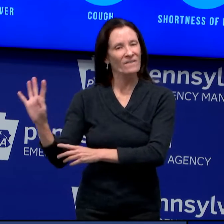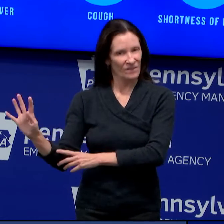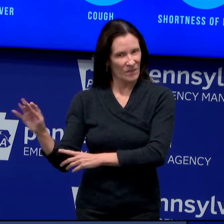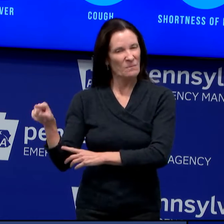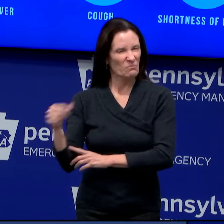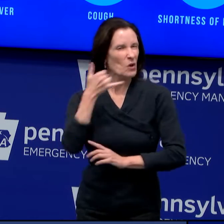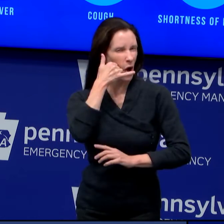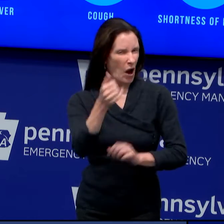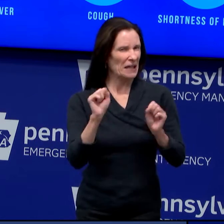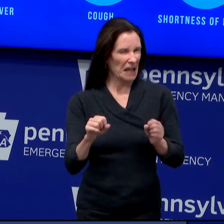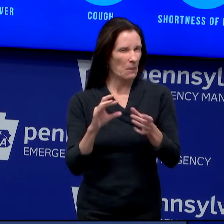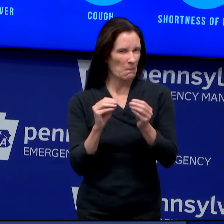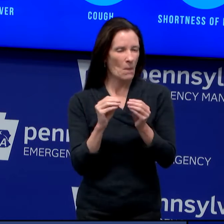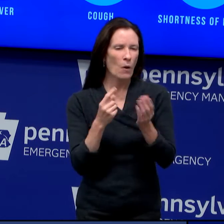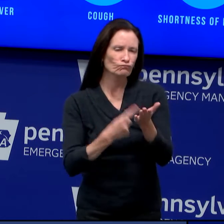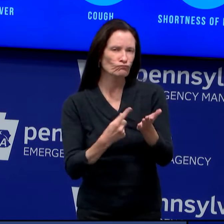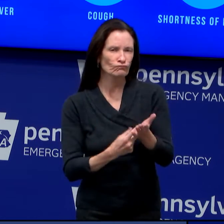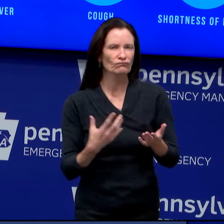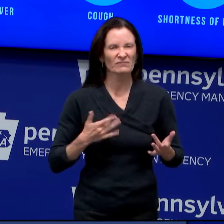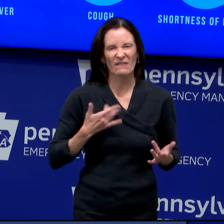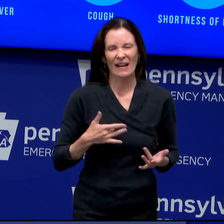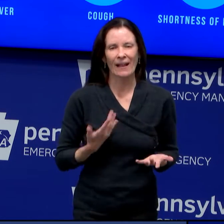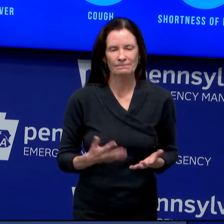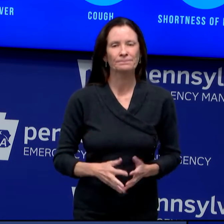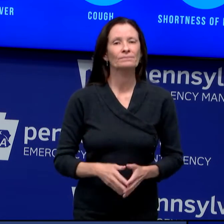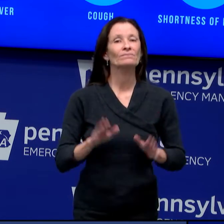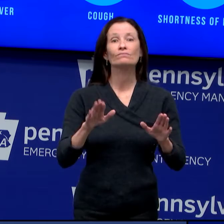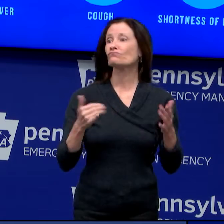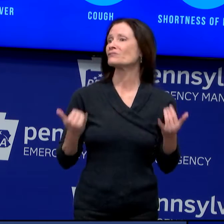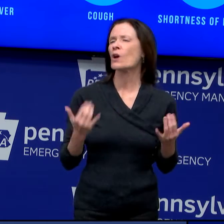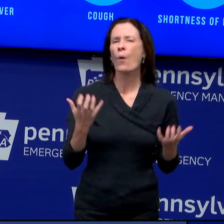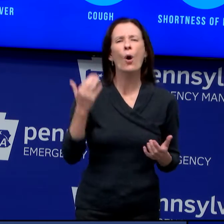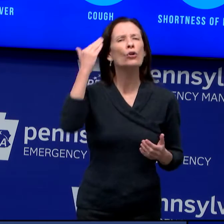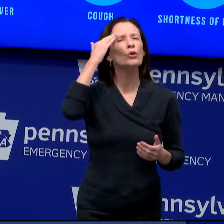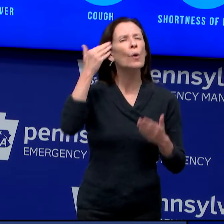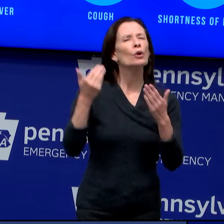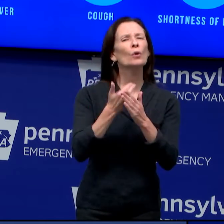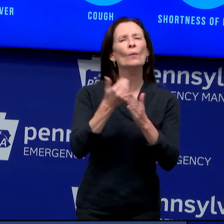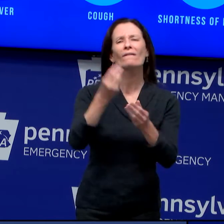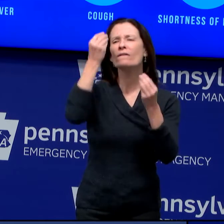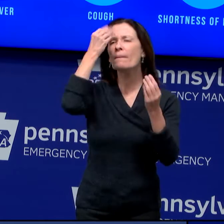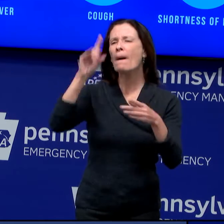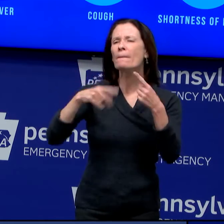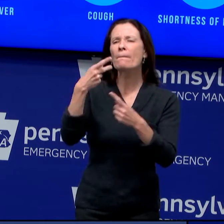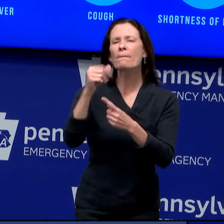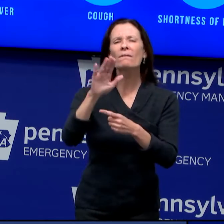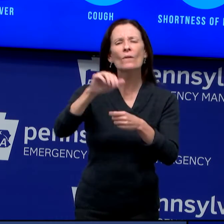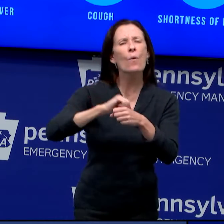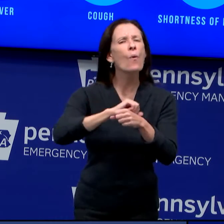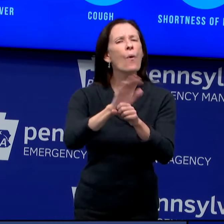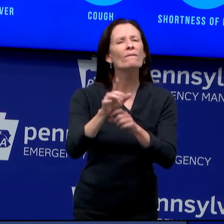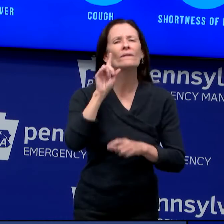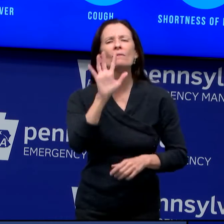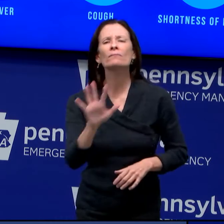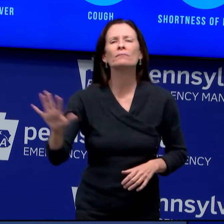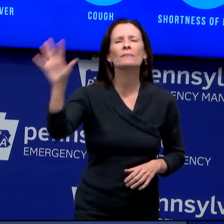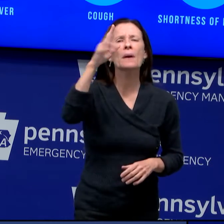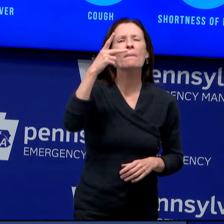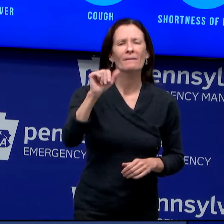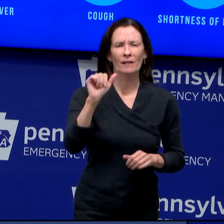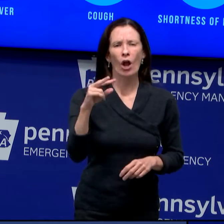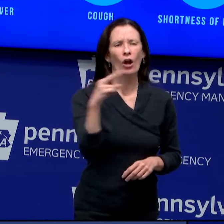1-855-284-2494. For the most reliable information related to Pennsylvania's response, please visit our website